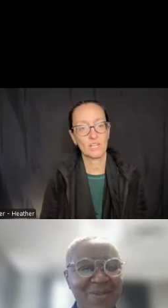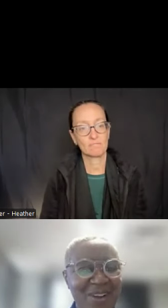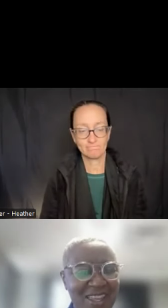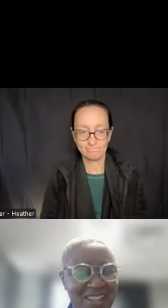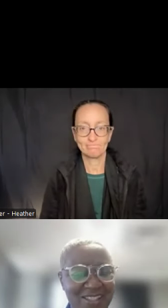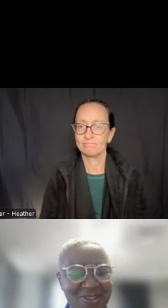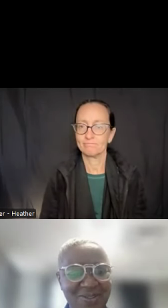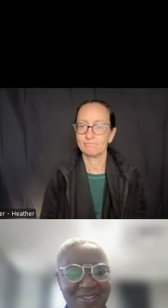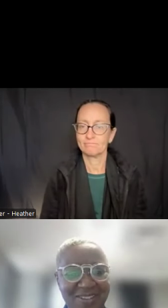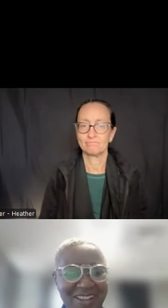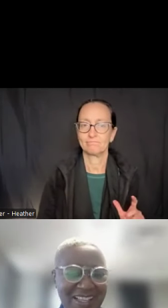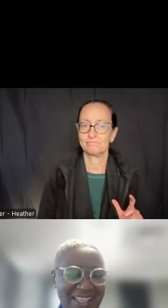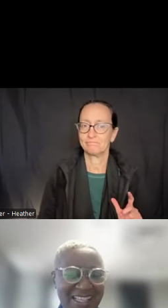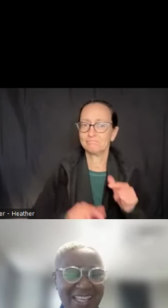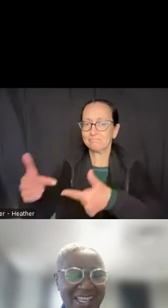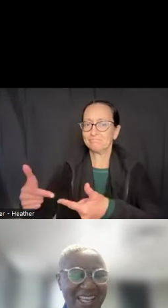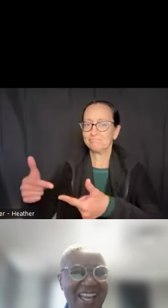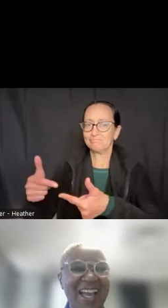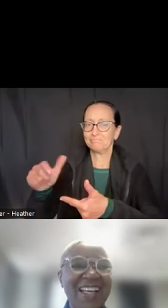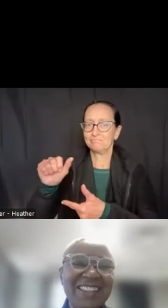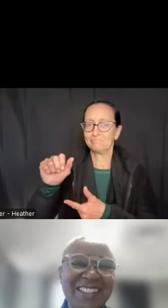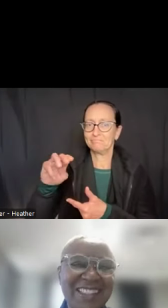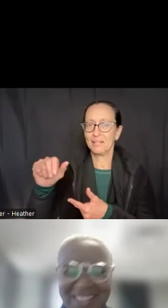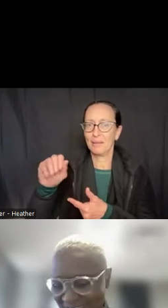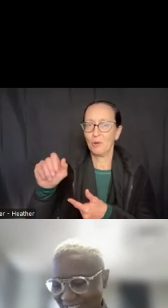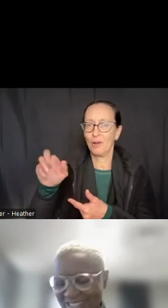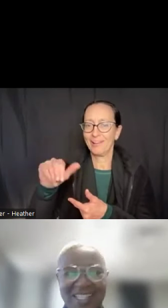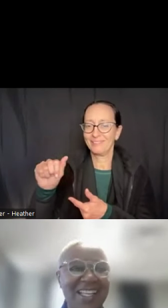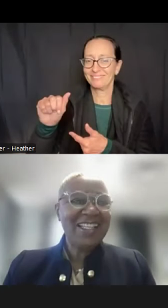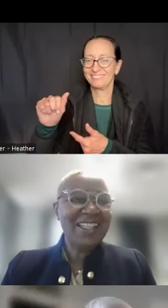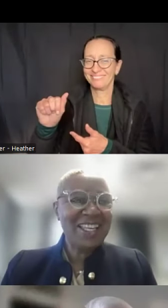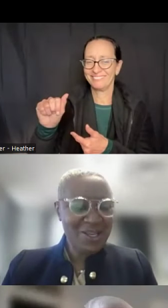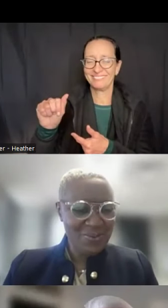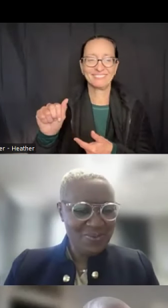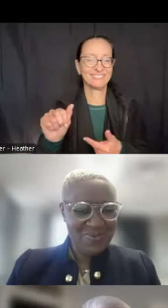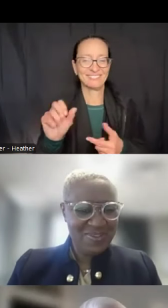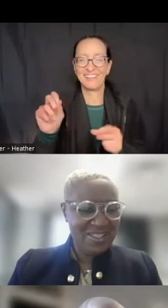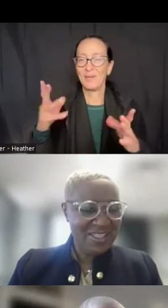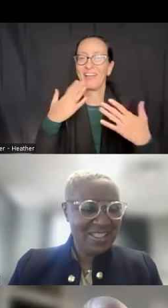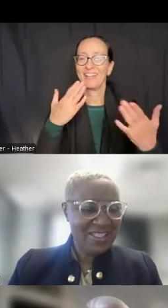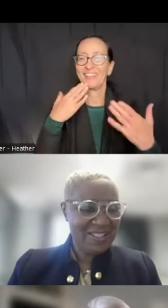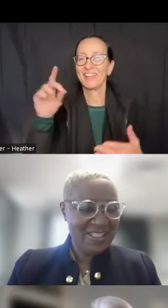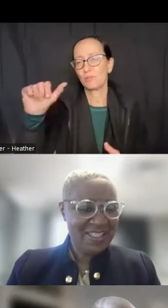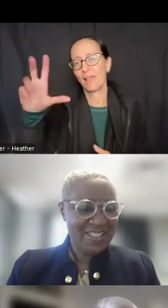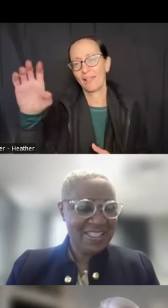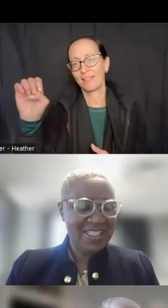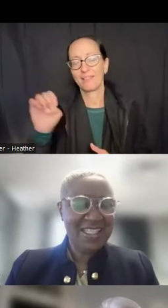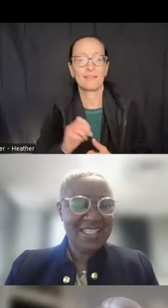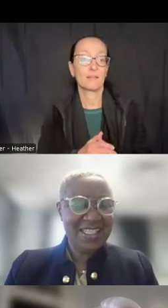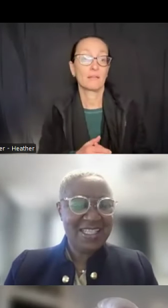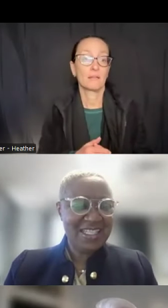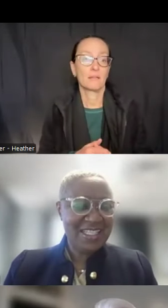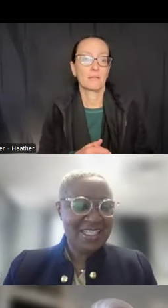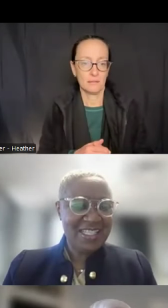okay, and I think that's you. Okay. Thank you, Dale. Thank As you. we talked about, people